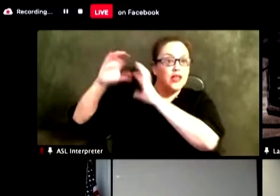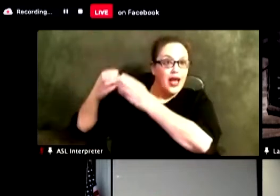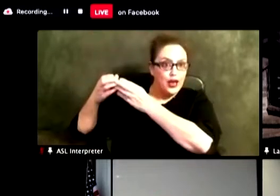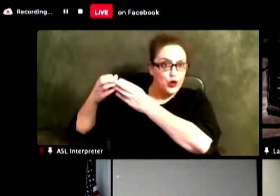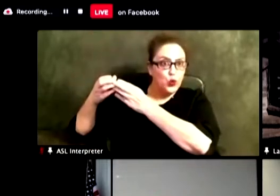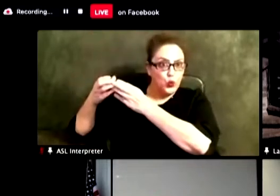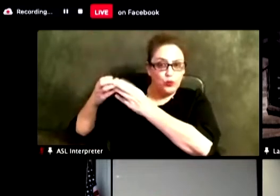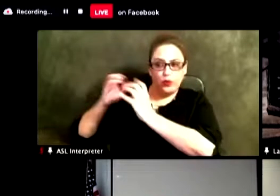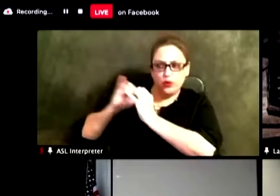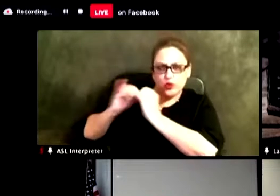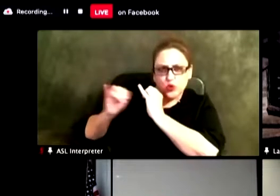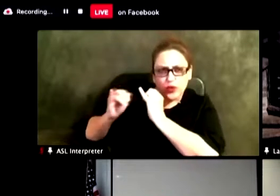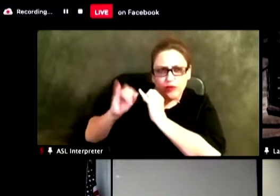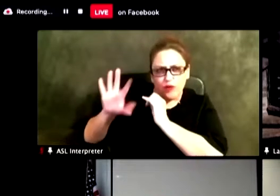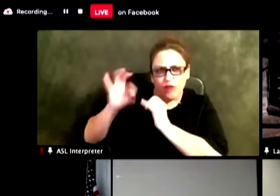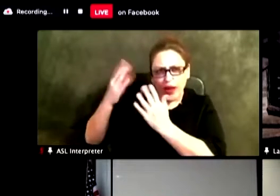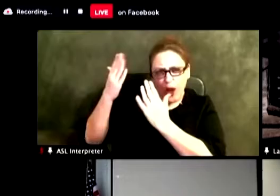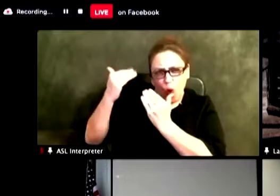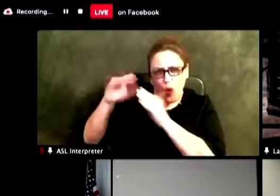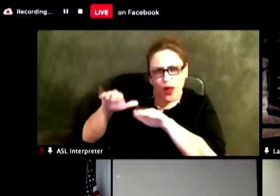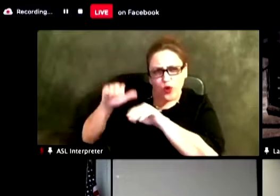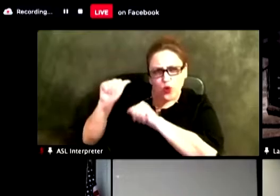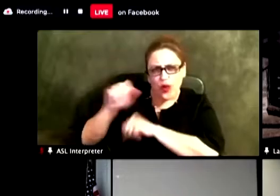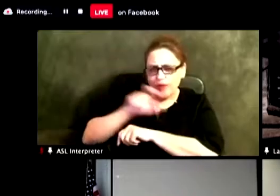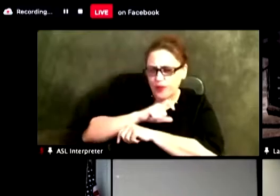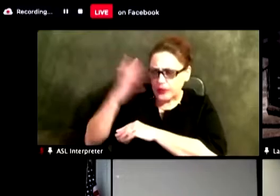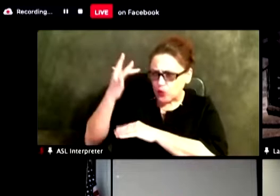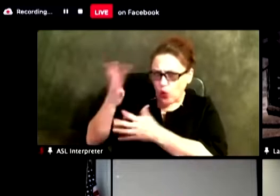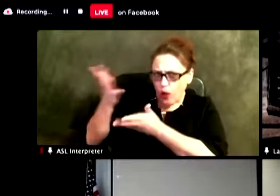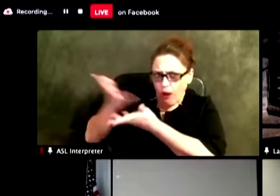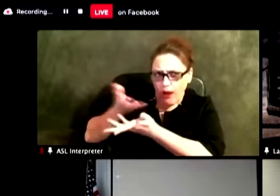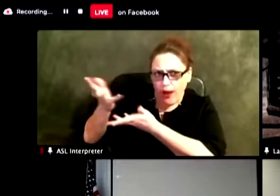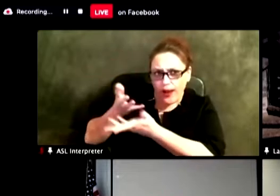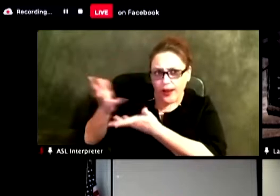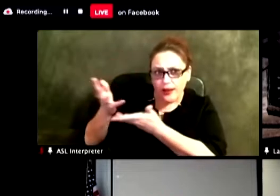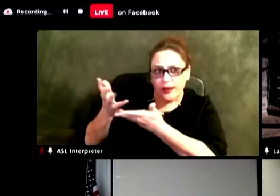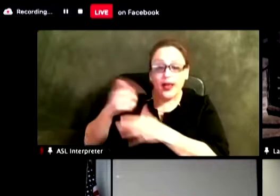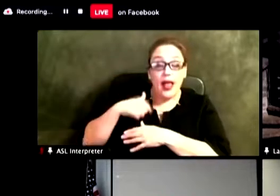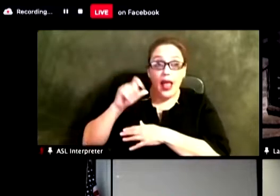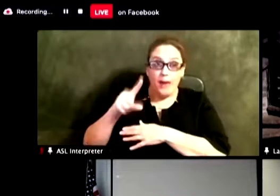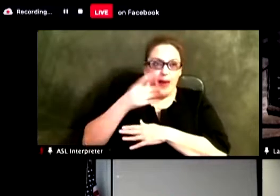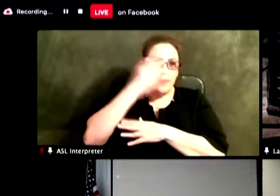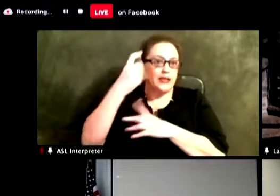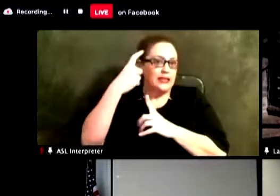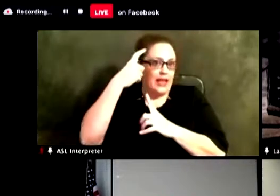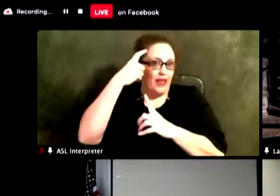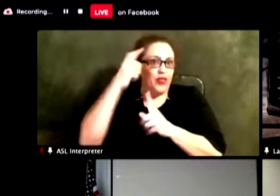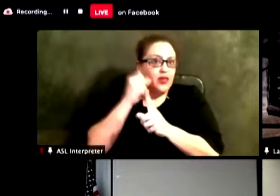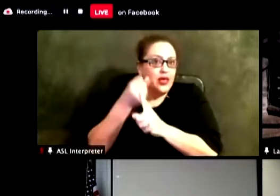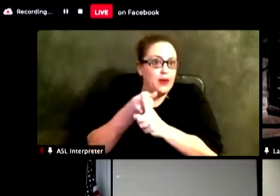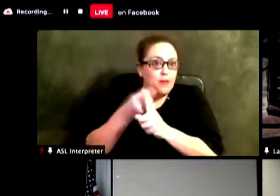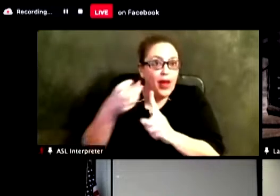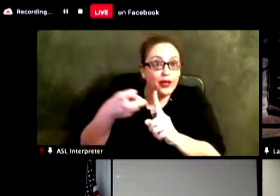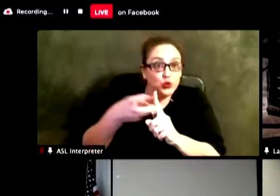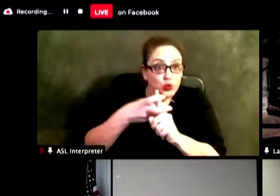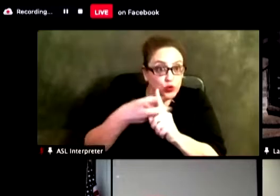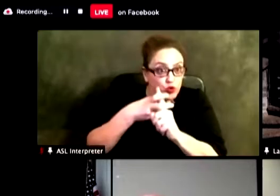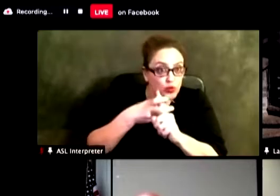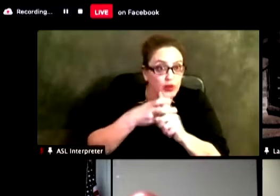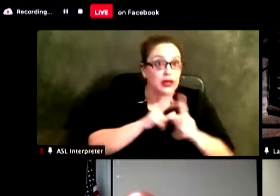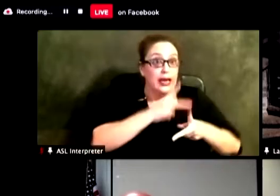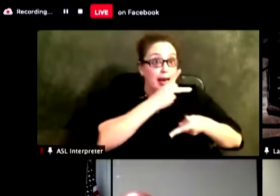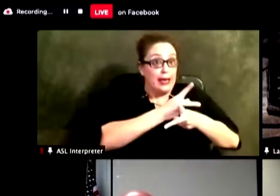determine why. Mm-hmm. And I'm asking because I know this must affect recruitment and retention, but also if we don't